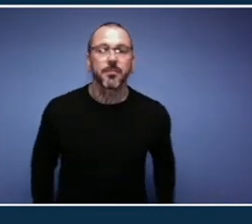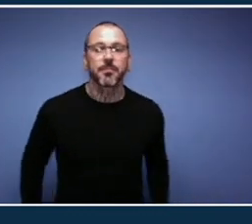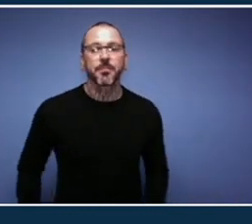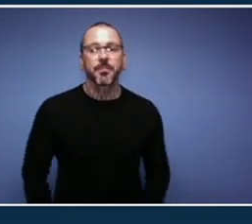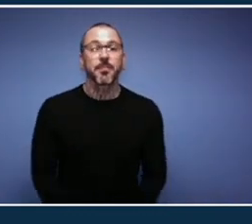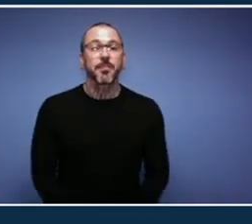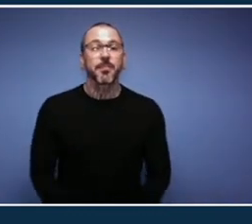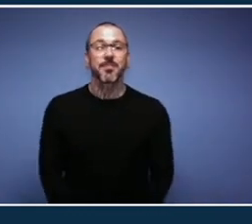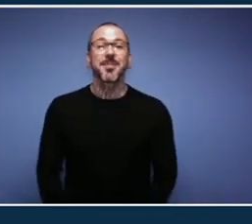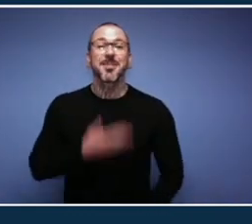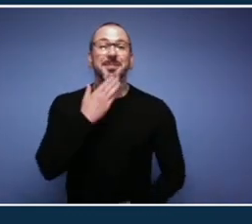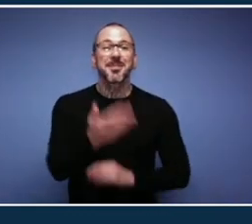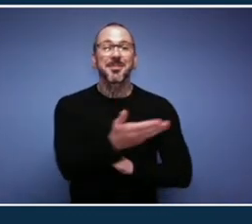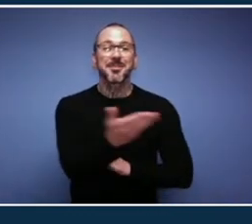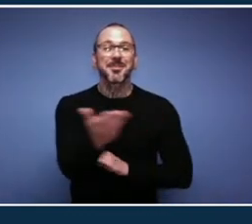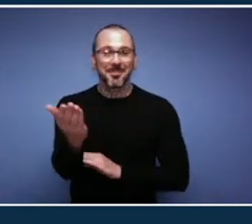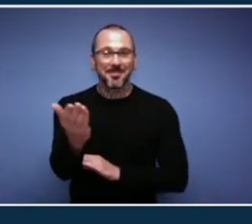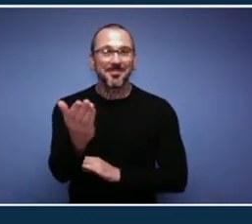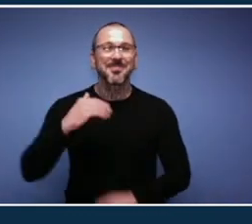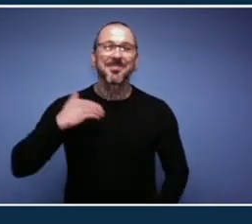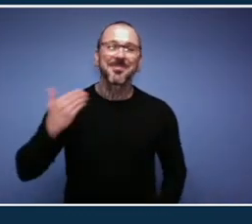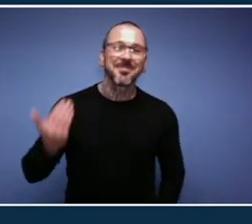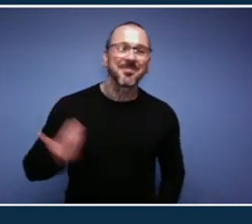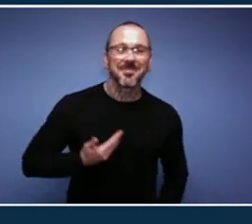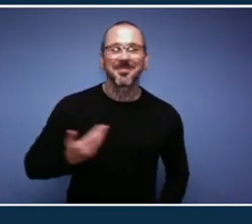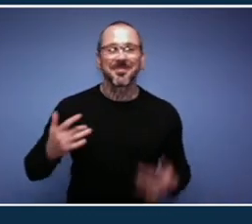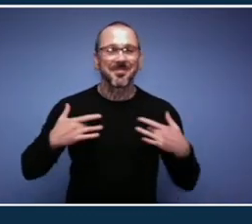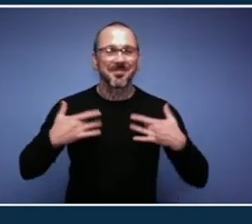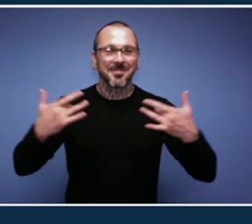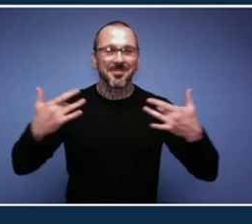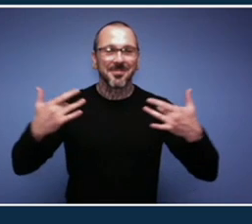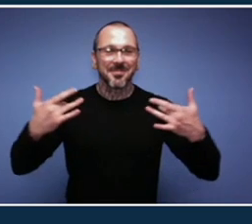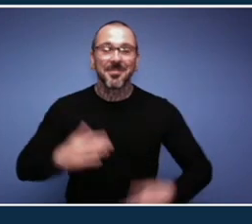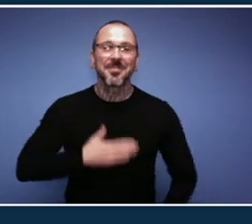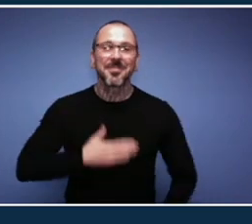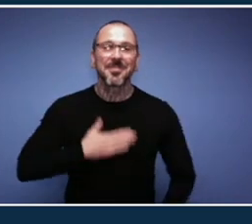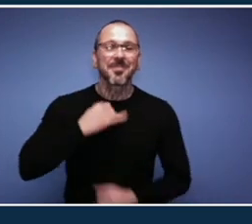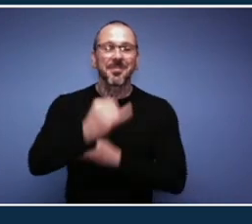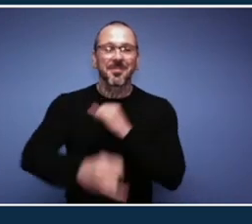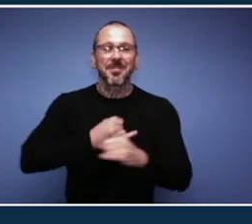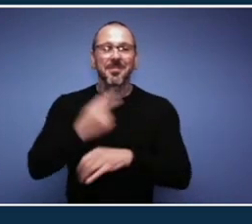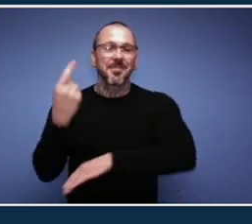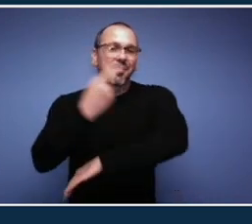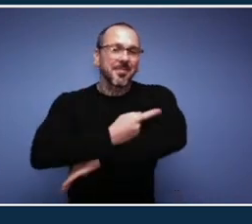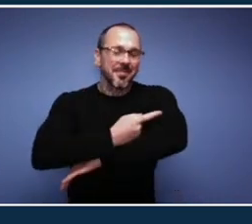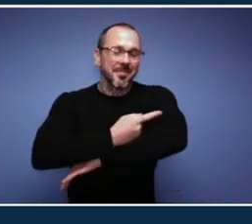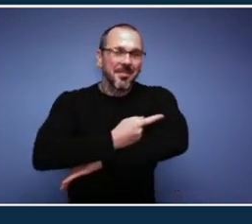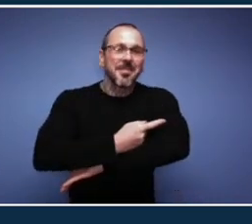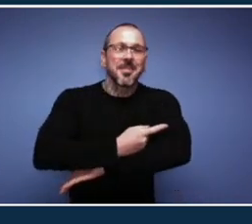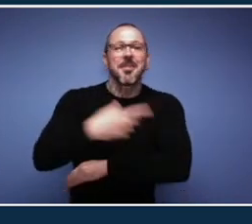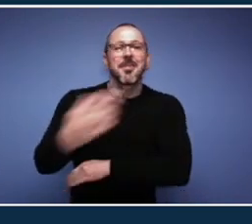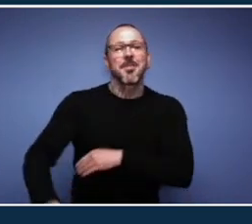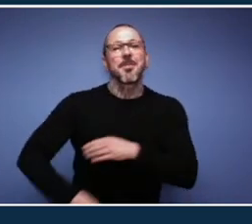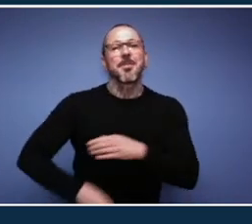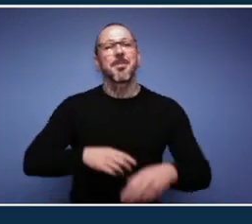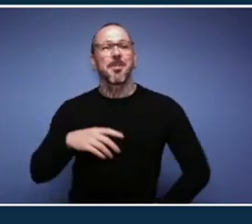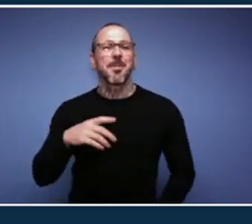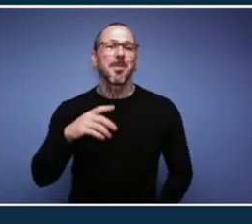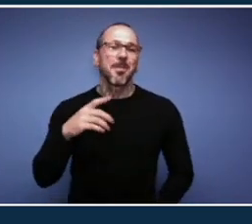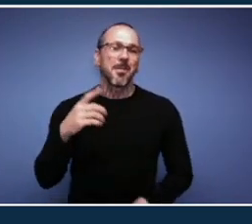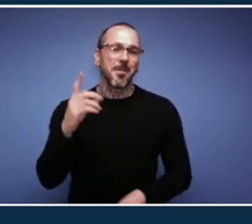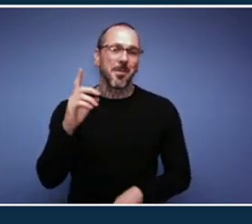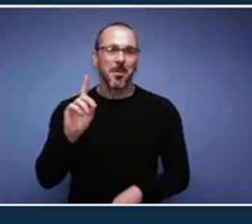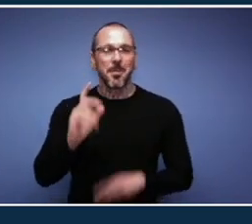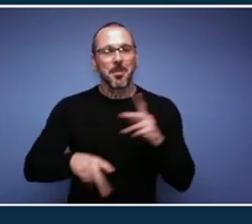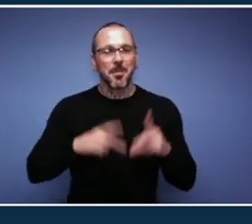Good morning, everyone. Welcome to our event and happy International Day of Persons with Disabilities. My name is Jake